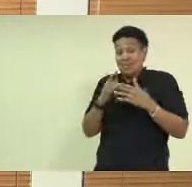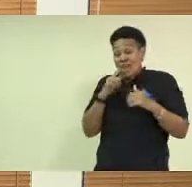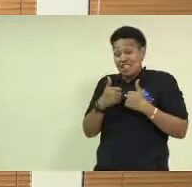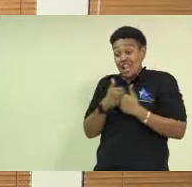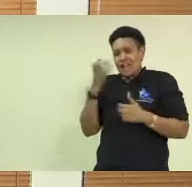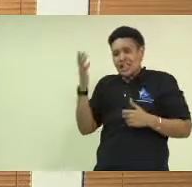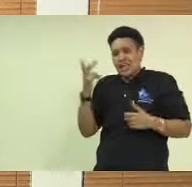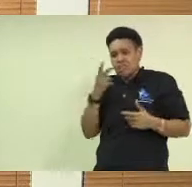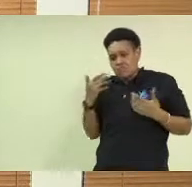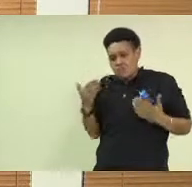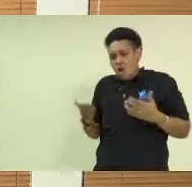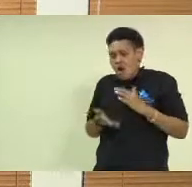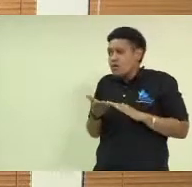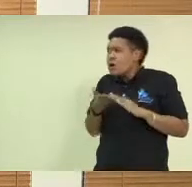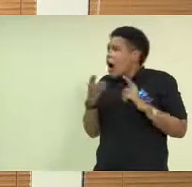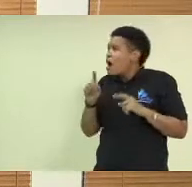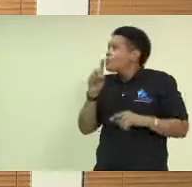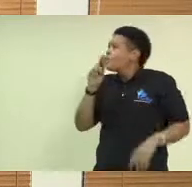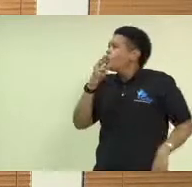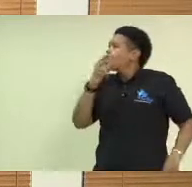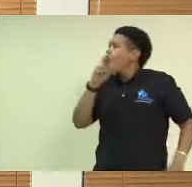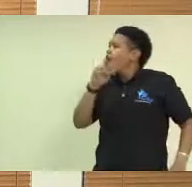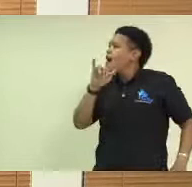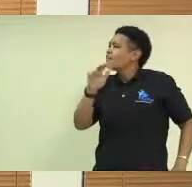there. Dr. Harvey, are you on?